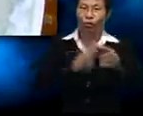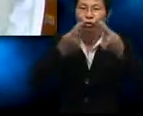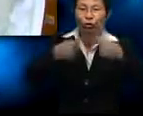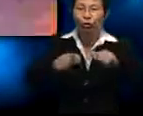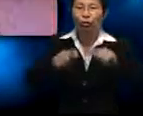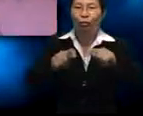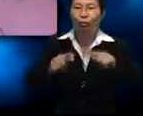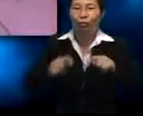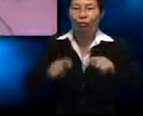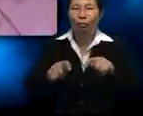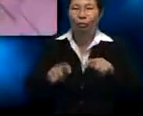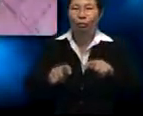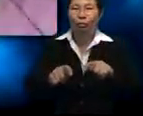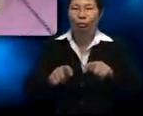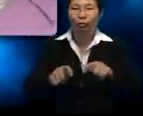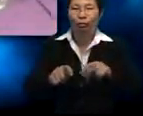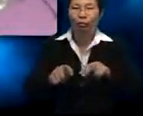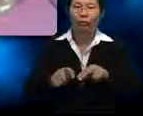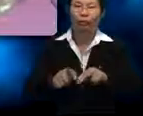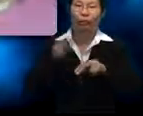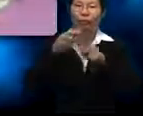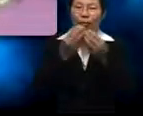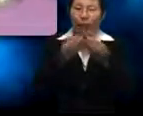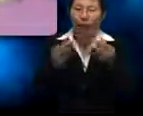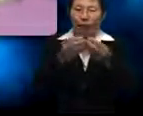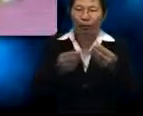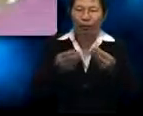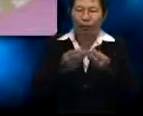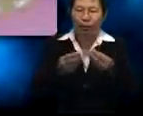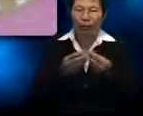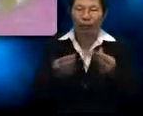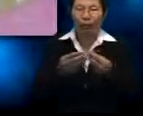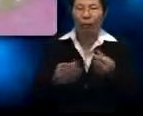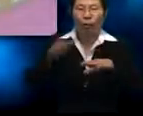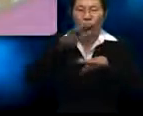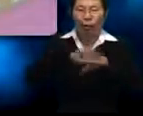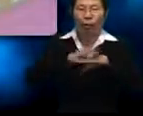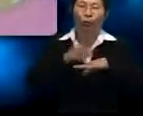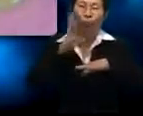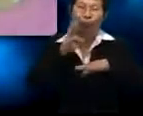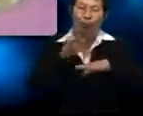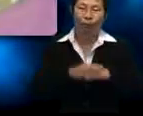put lycopodium powder on the surface of water.